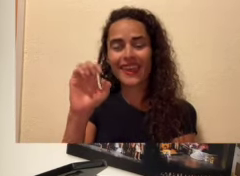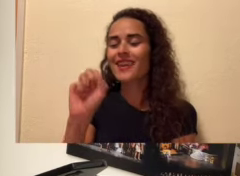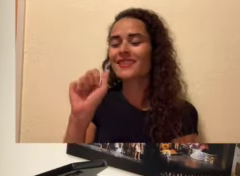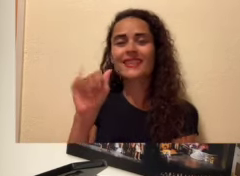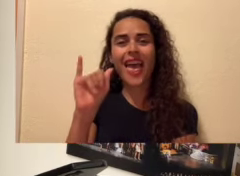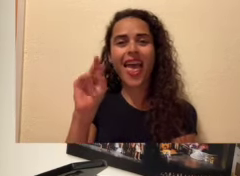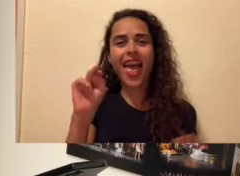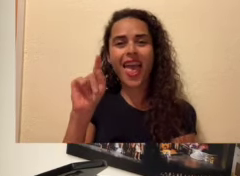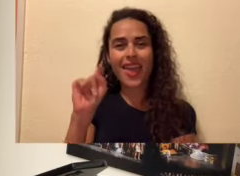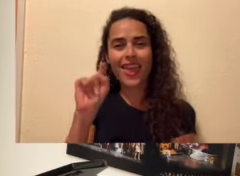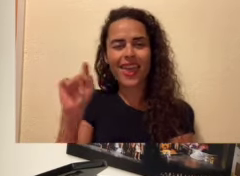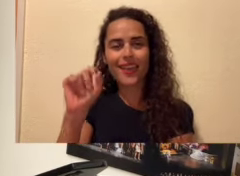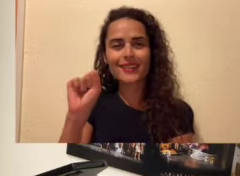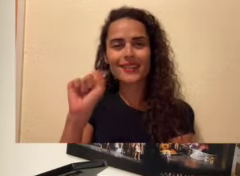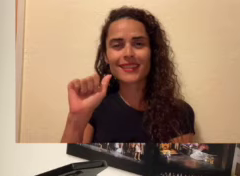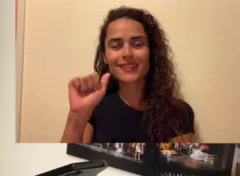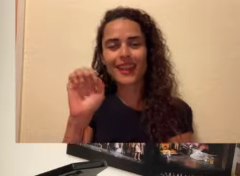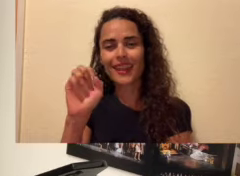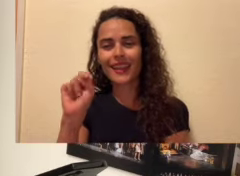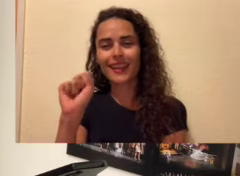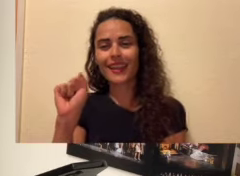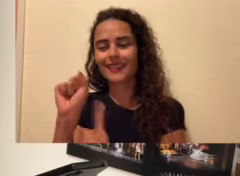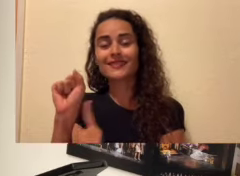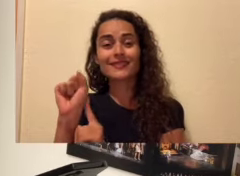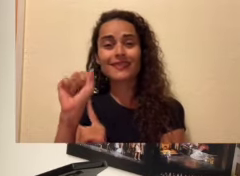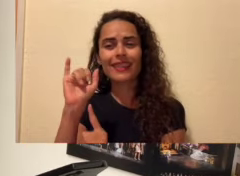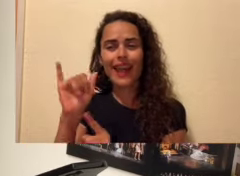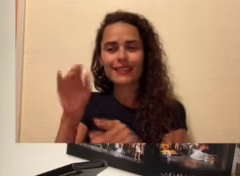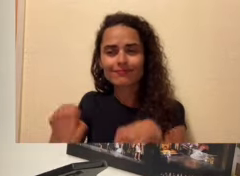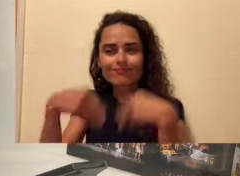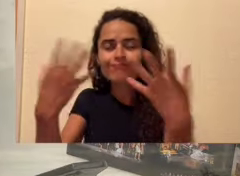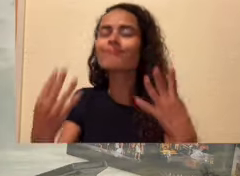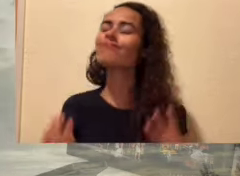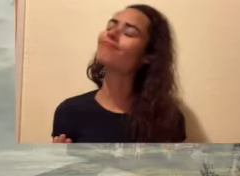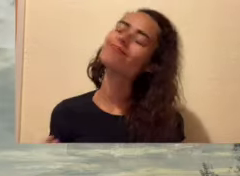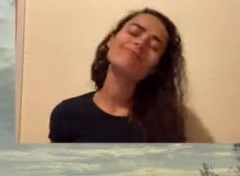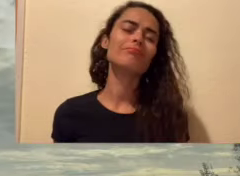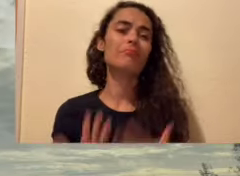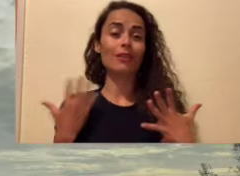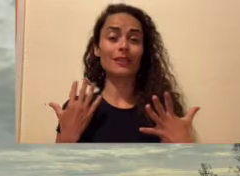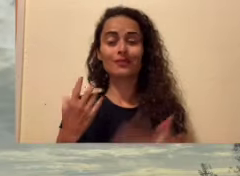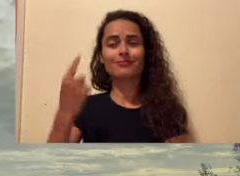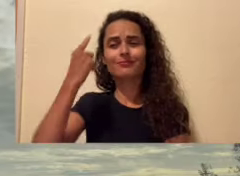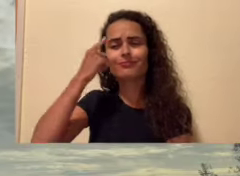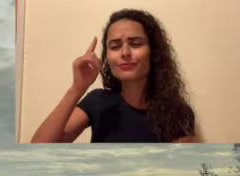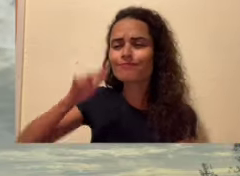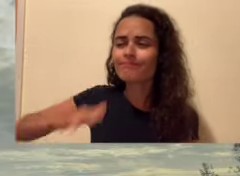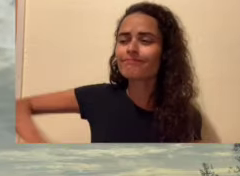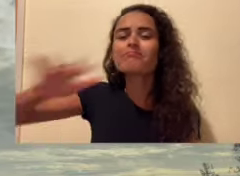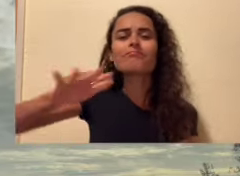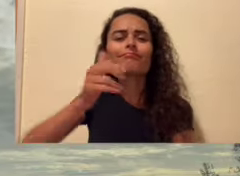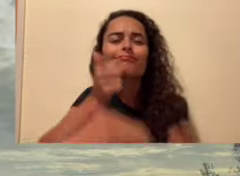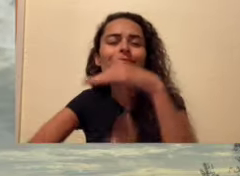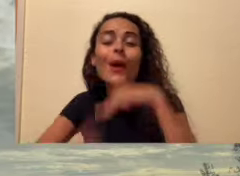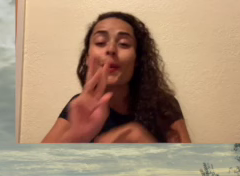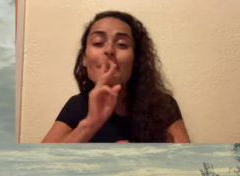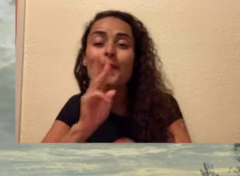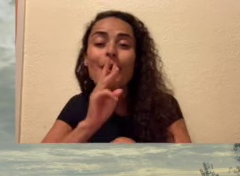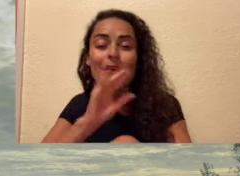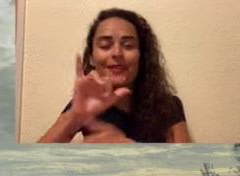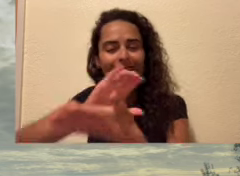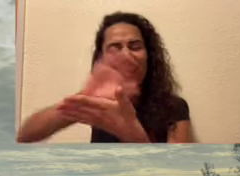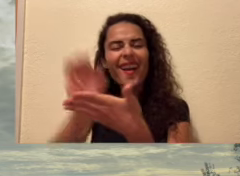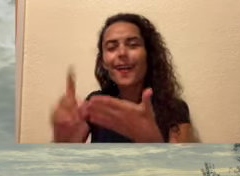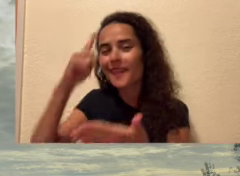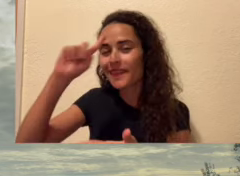choreography in State Street Ballet's setting of The Little Mermaid. Él es Brian Asher Alhadif, el conductor